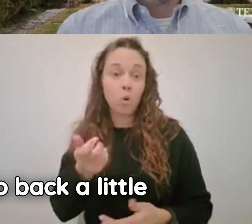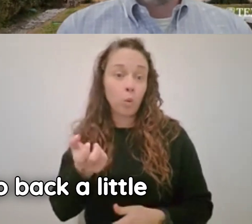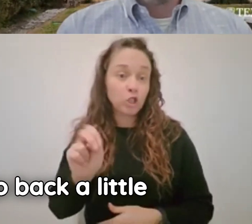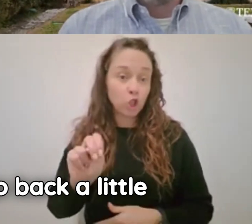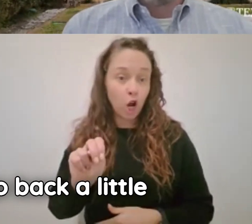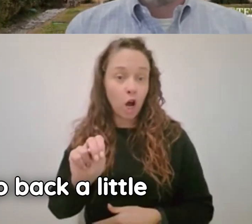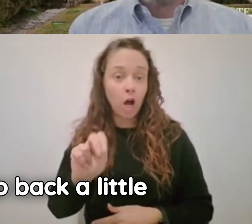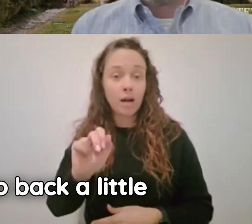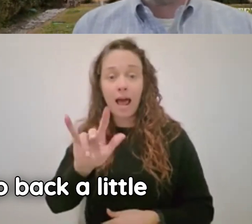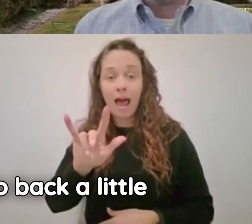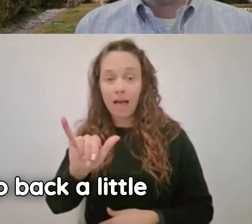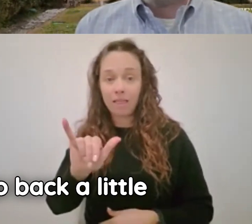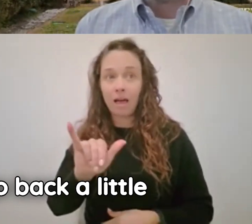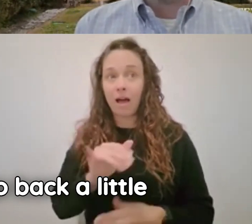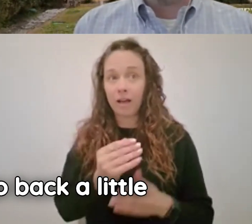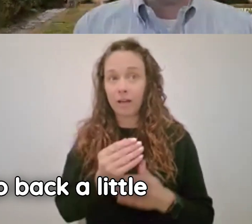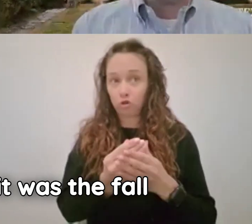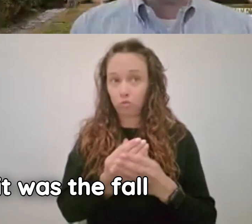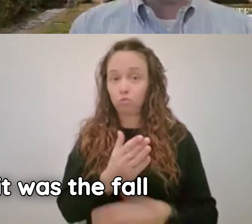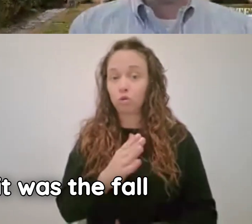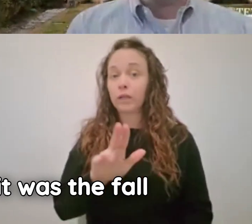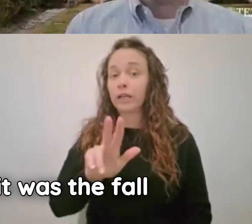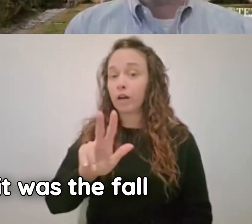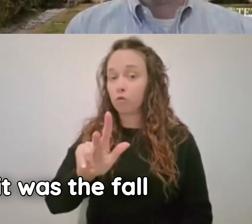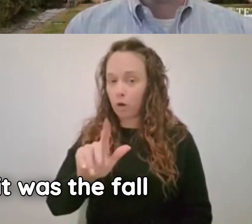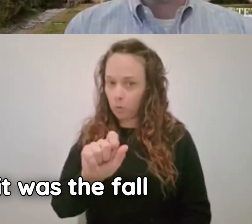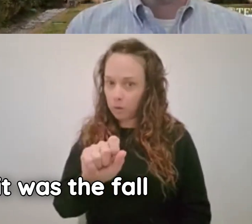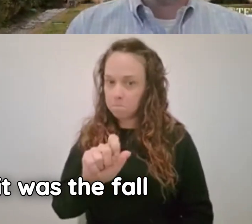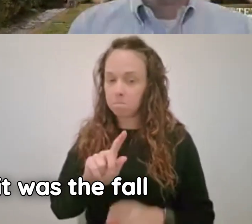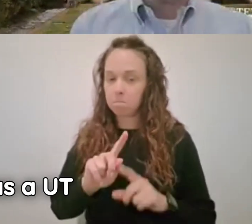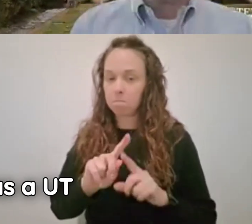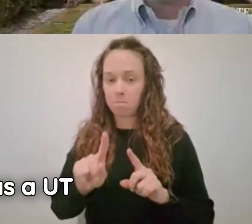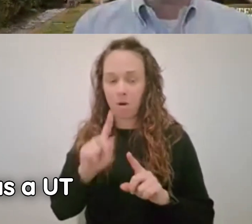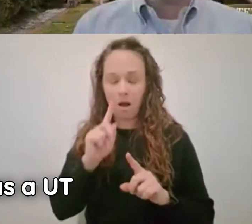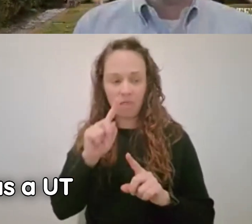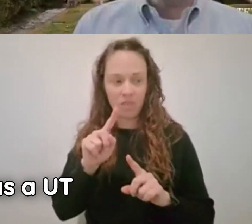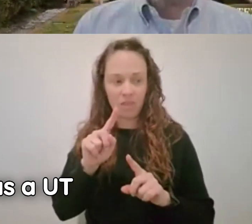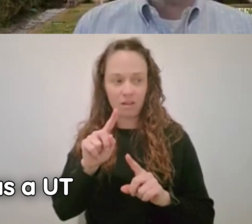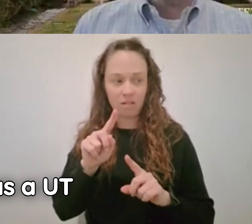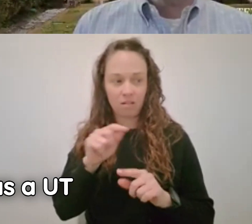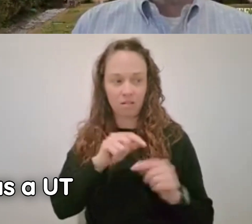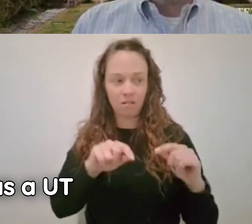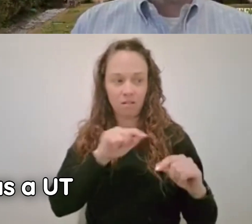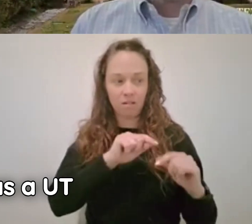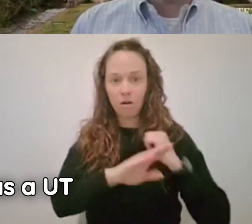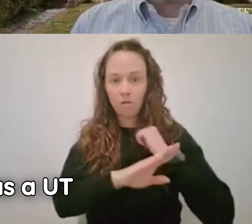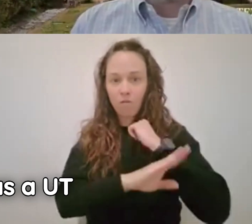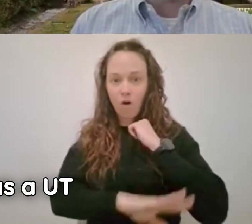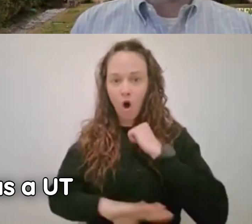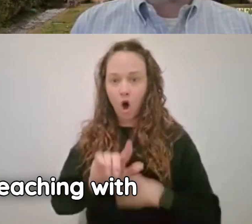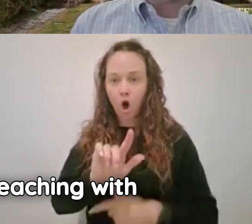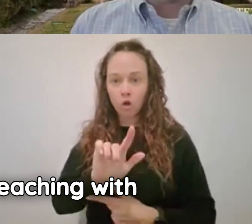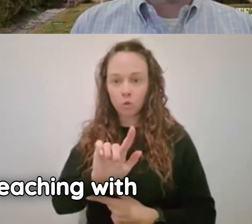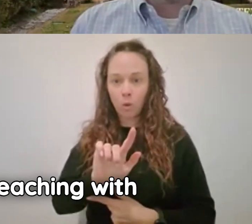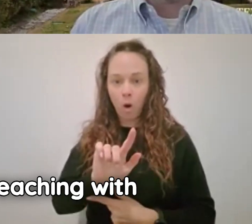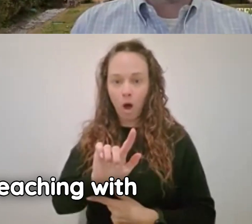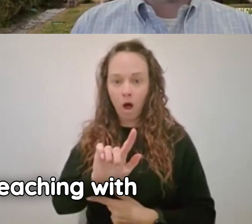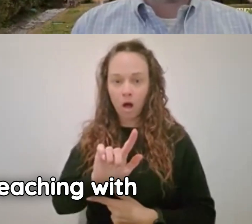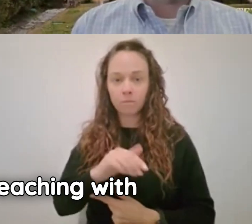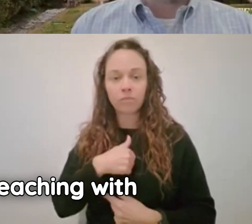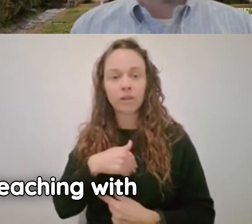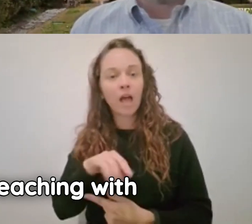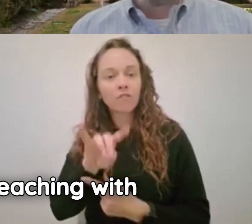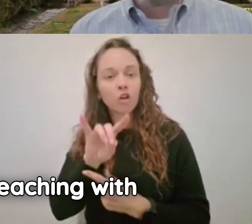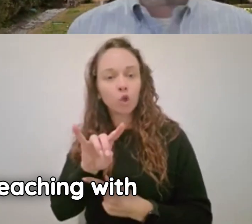spring of 23, but I want to go back a little further to I think it was the fall of 21. There was a UT